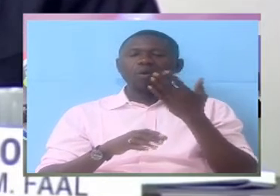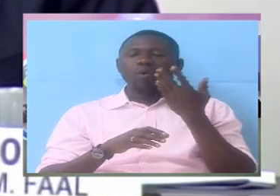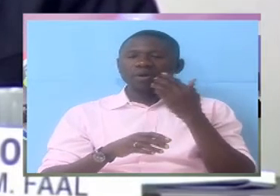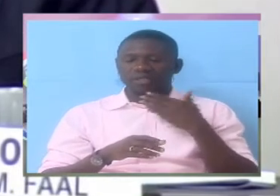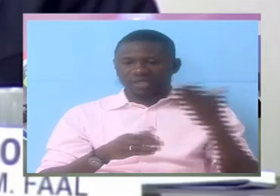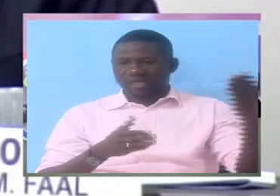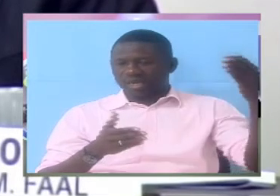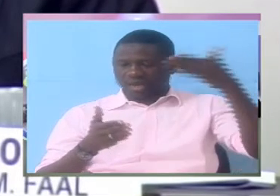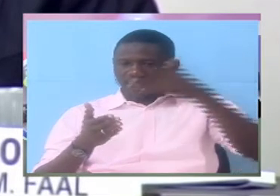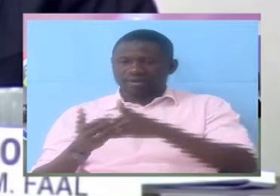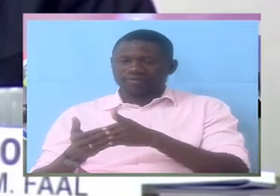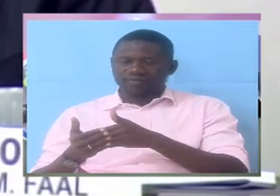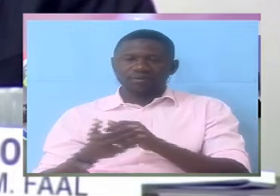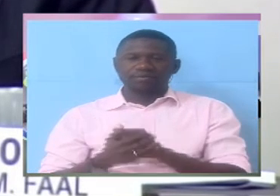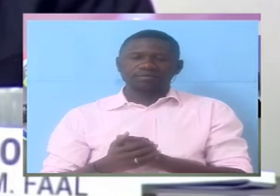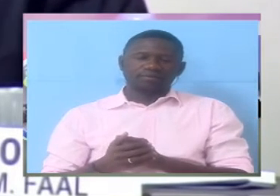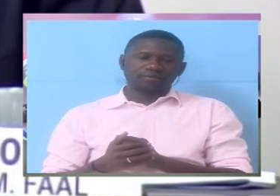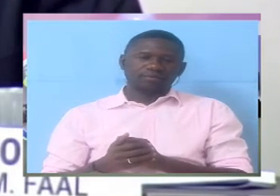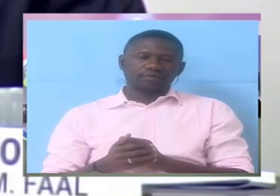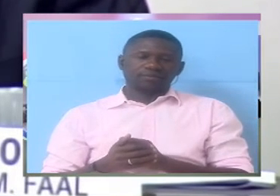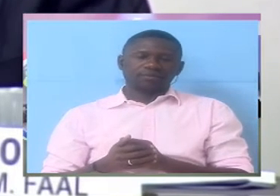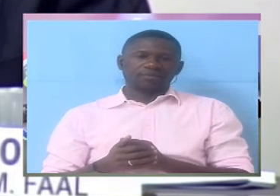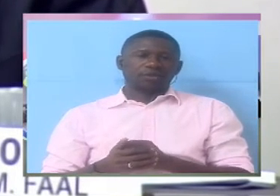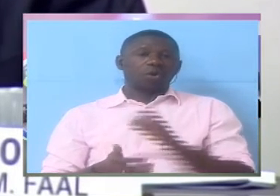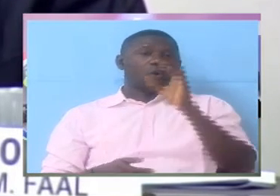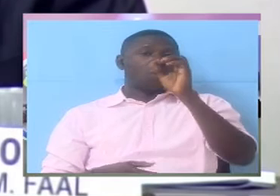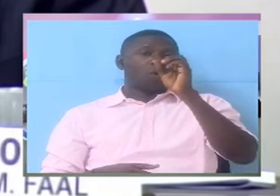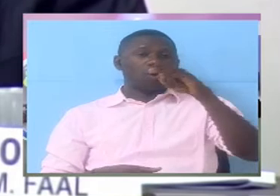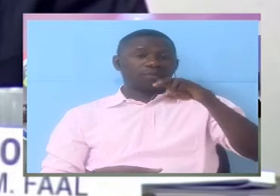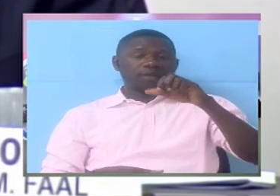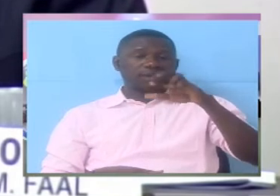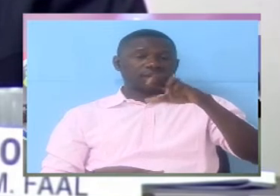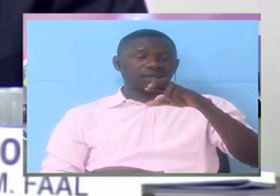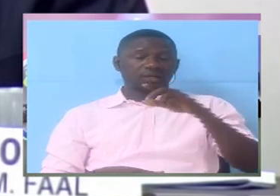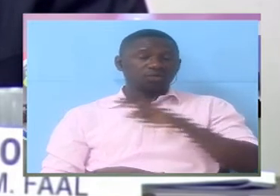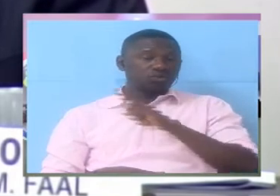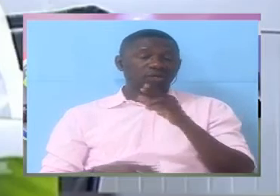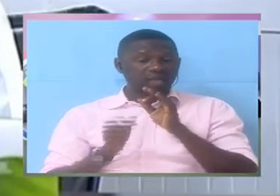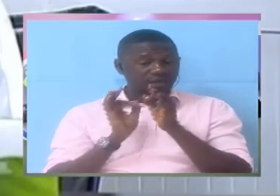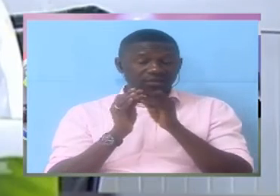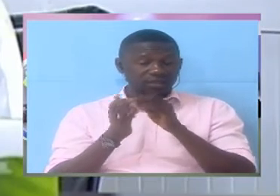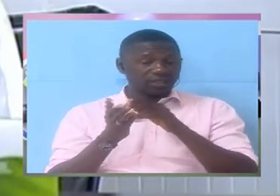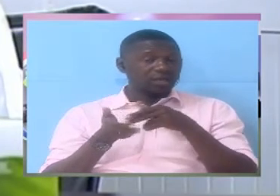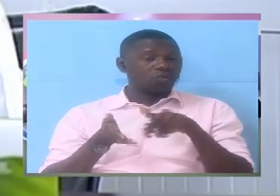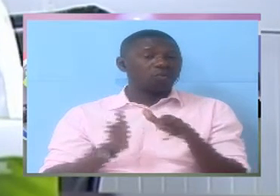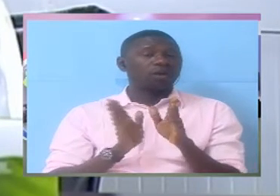Omar did not describe it like that. Omar mafo nyamade. I have heard him.